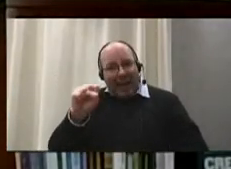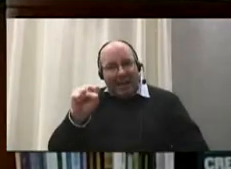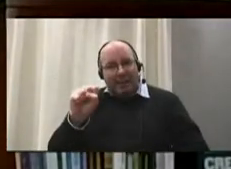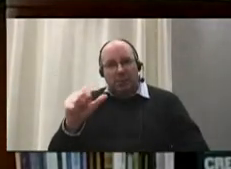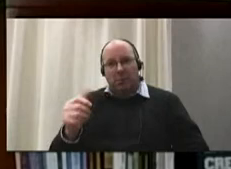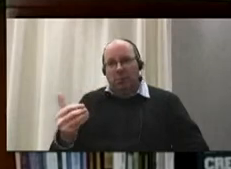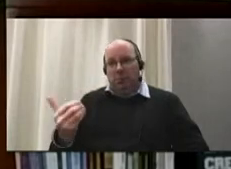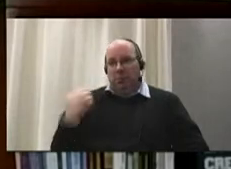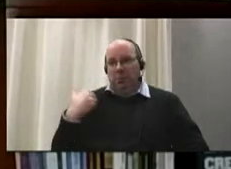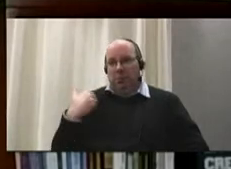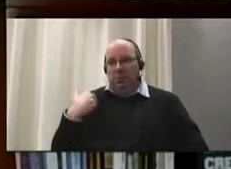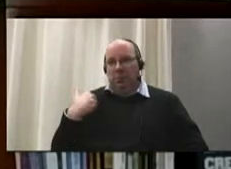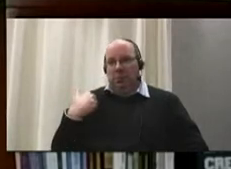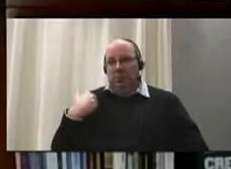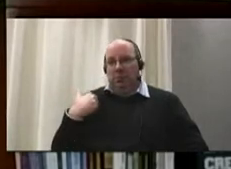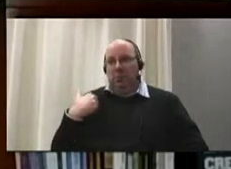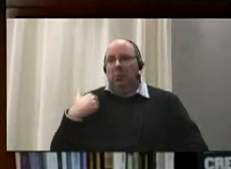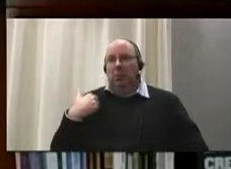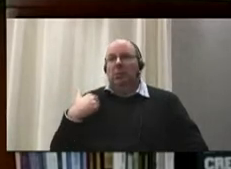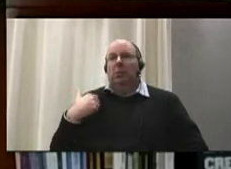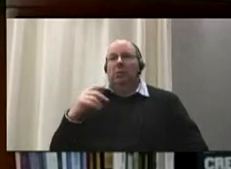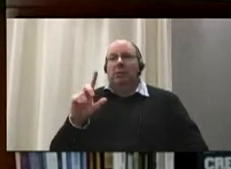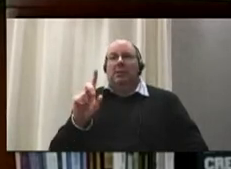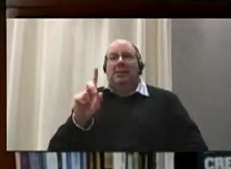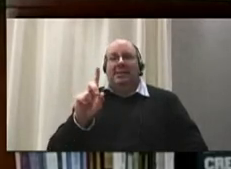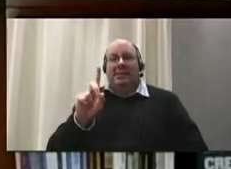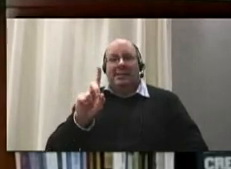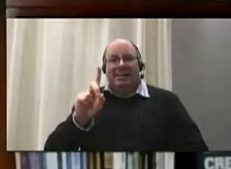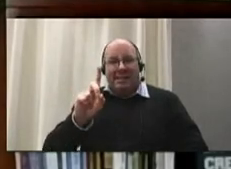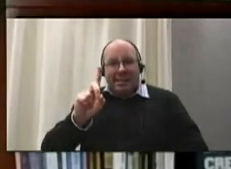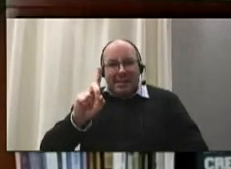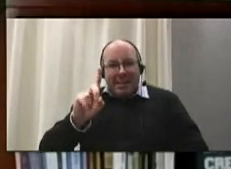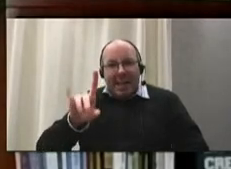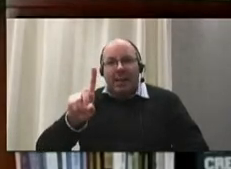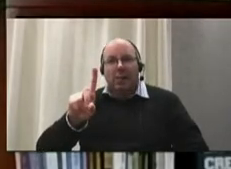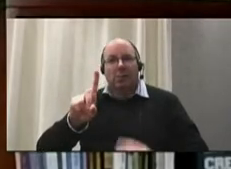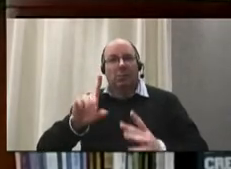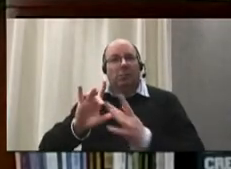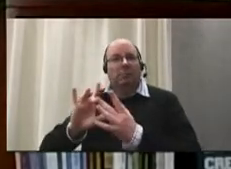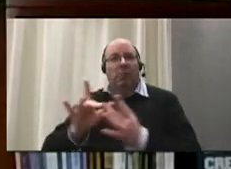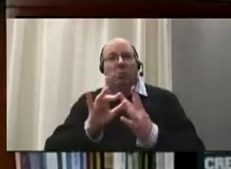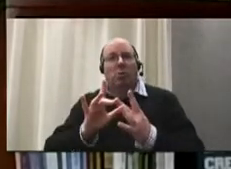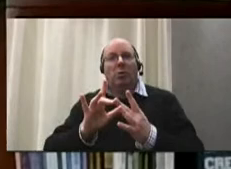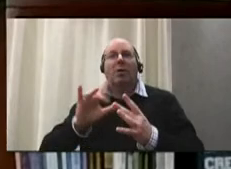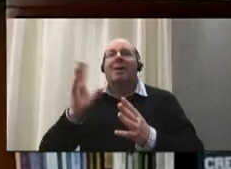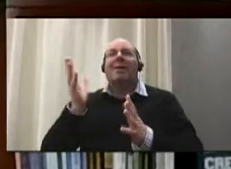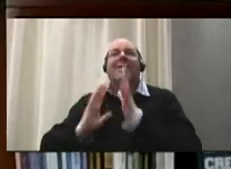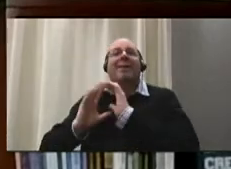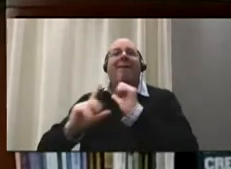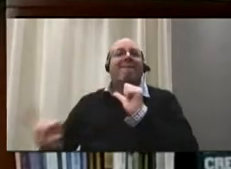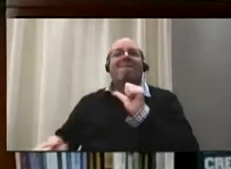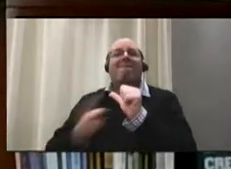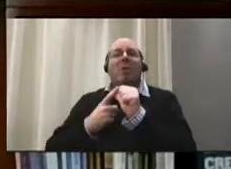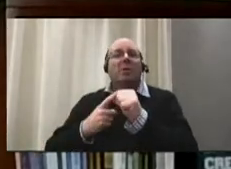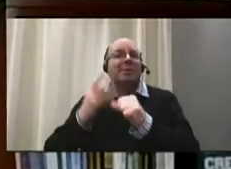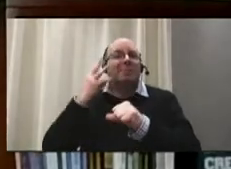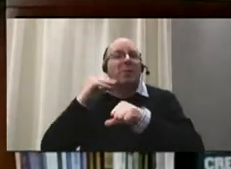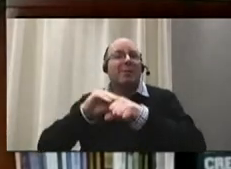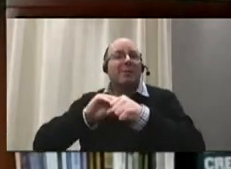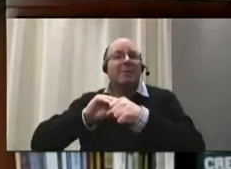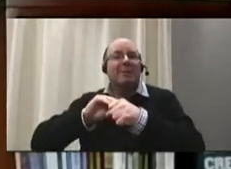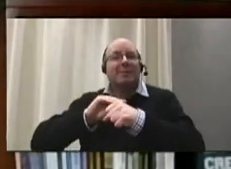experiencing the pandemic for the first time, did not understand everything that was involved in it, and had to set up a virtual learning